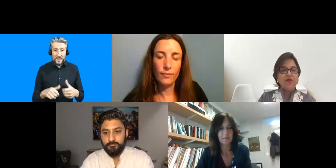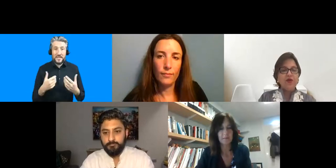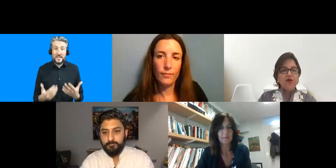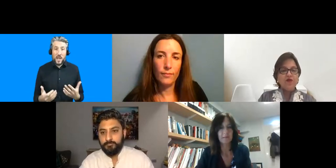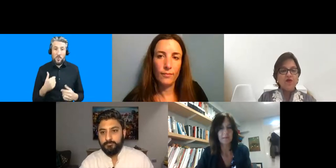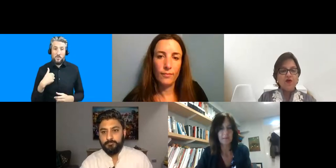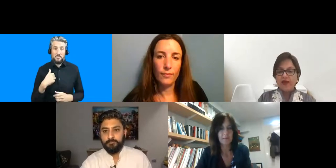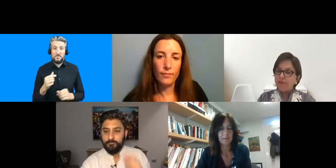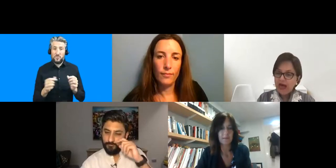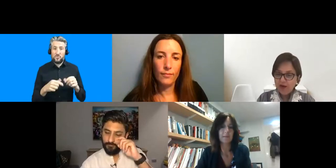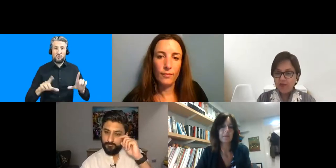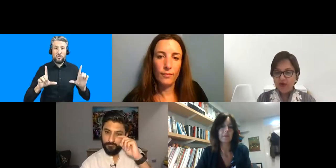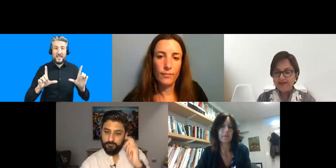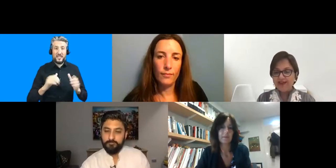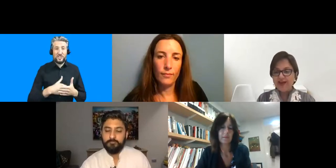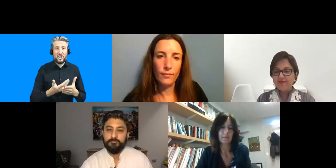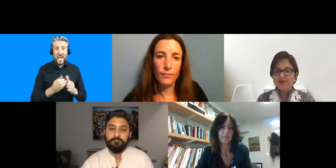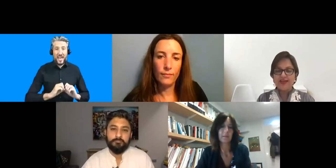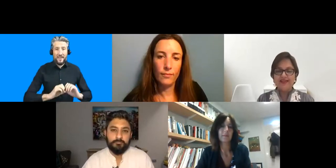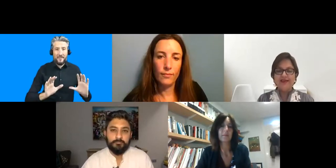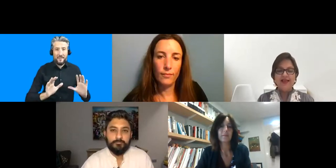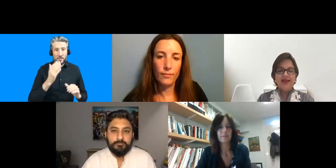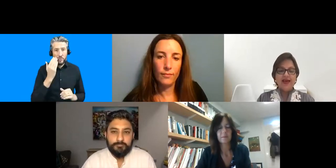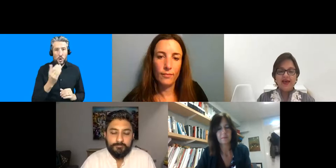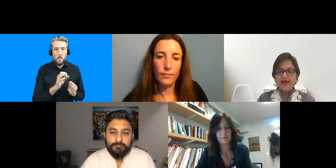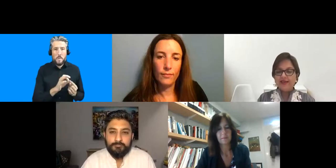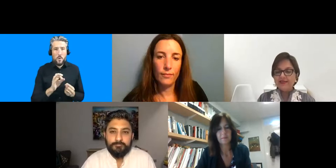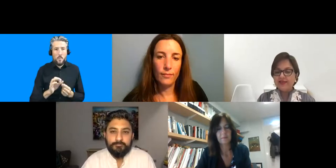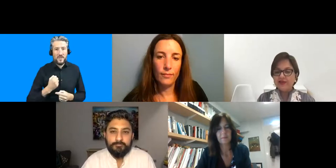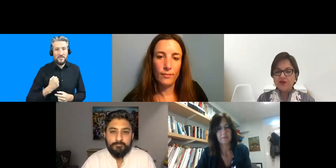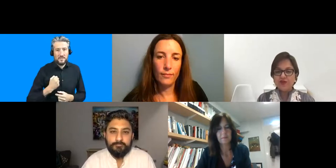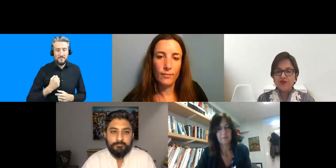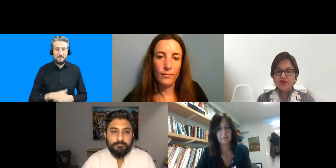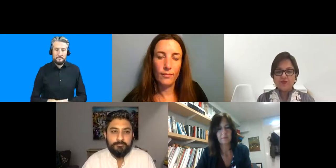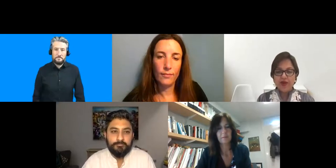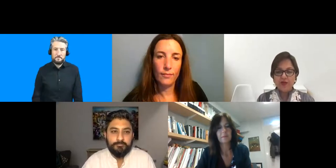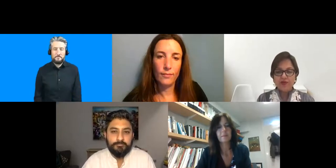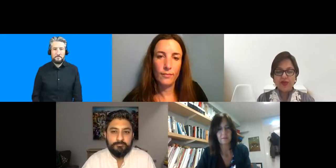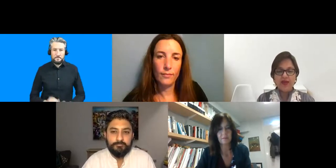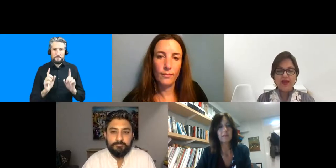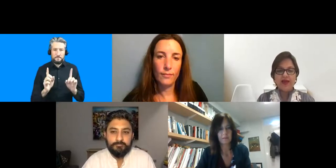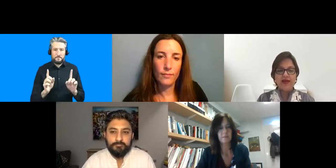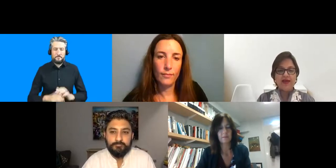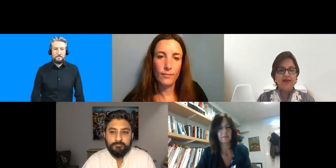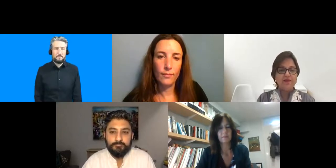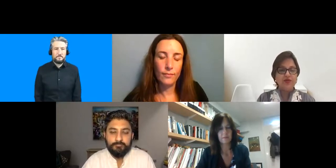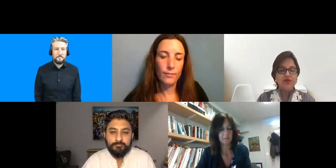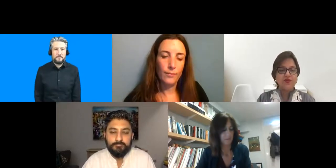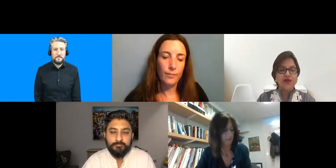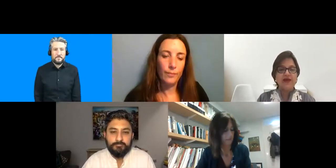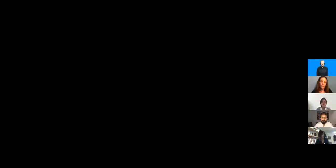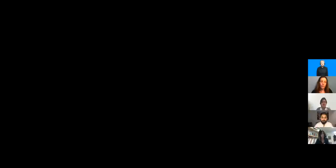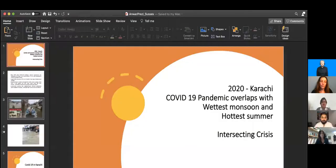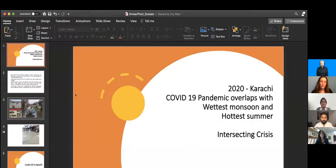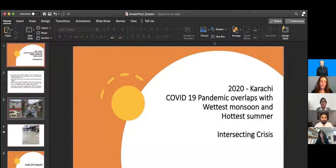for a powerpoint that i have put together and so if you can just bear with me and let me just